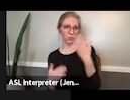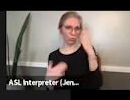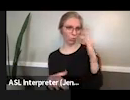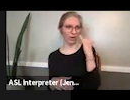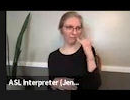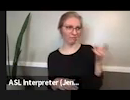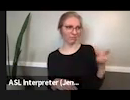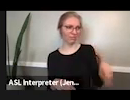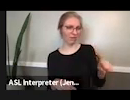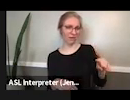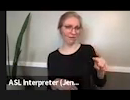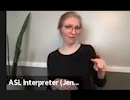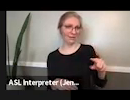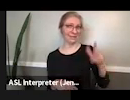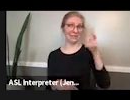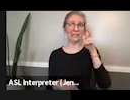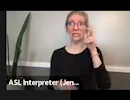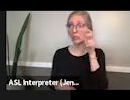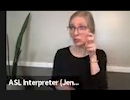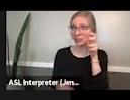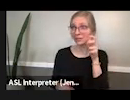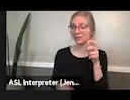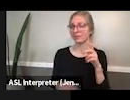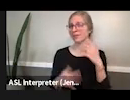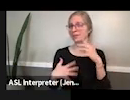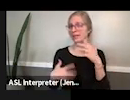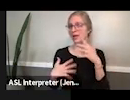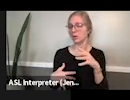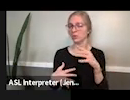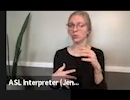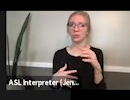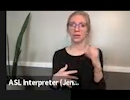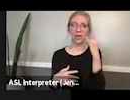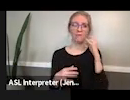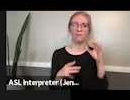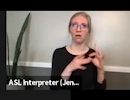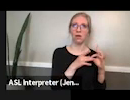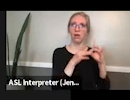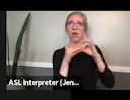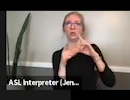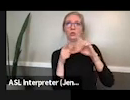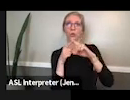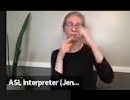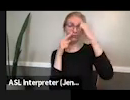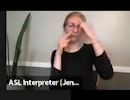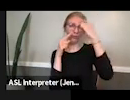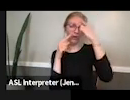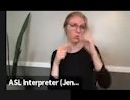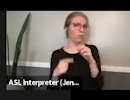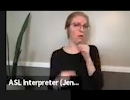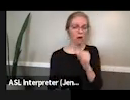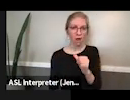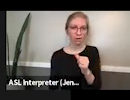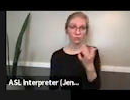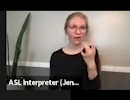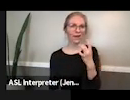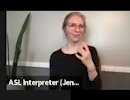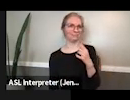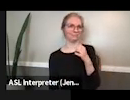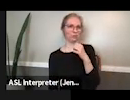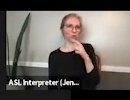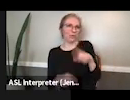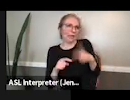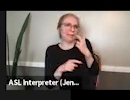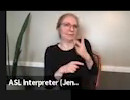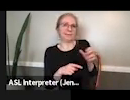them, that the sound is being conducted to their brains or not, because it's invisible and we can't see